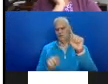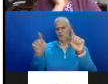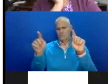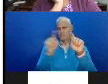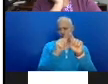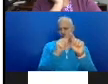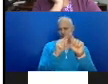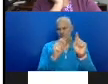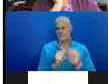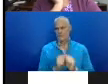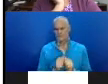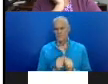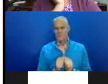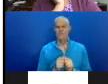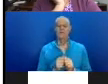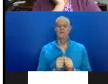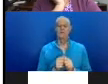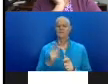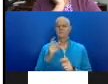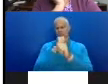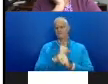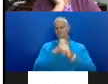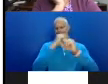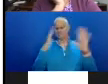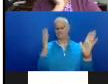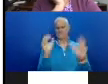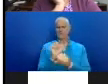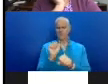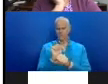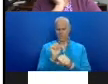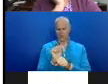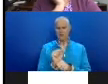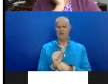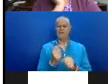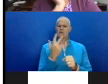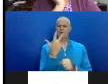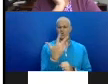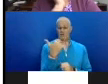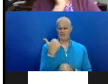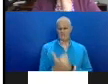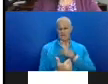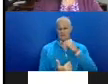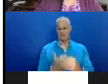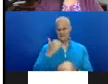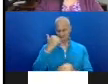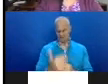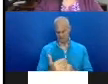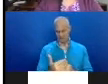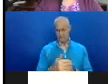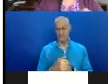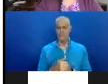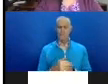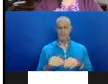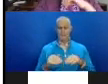so I'm conceptualizing the work now in terms of really three phases of the work, and starting from the